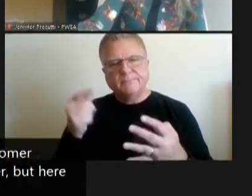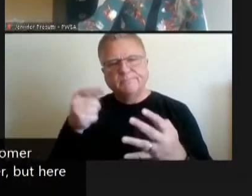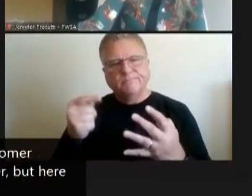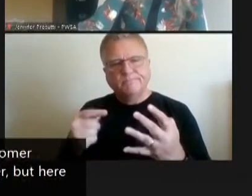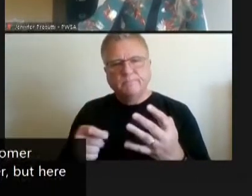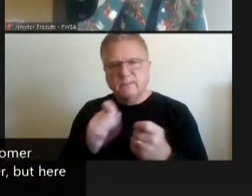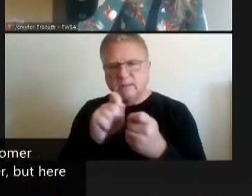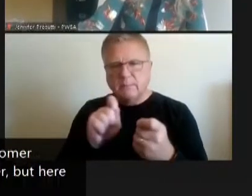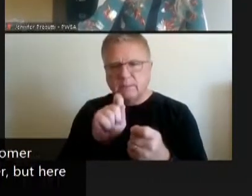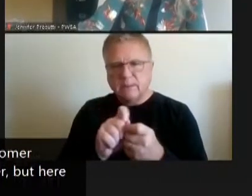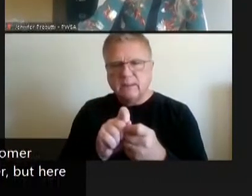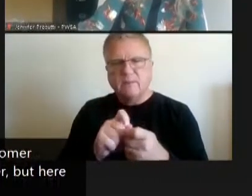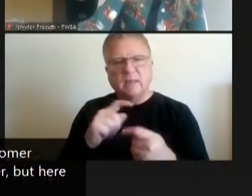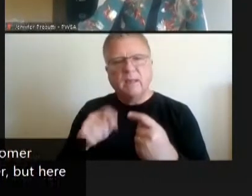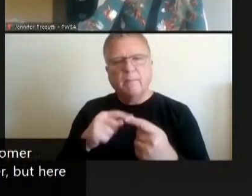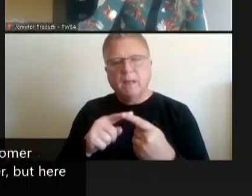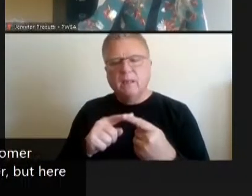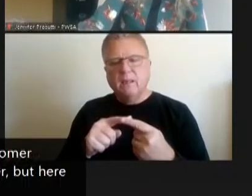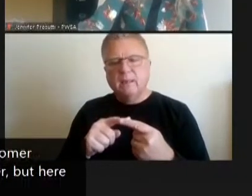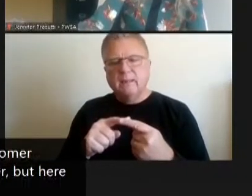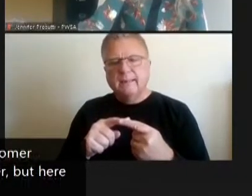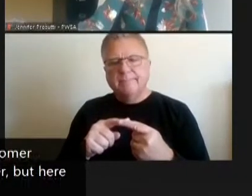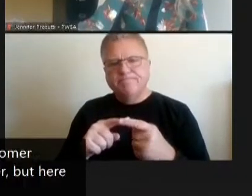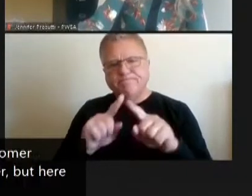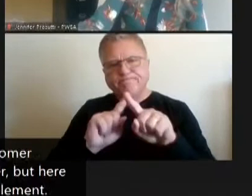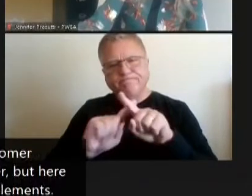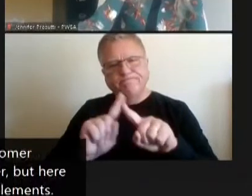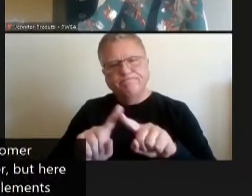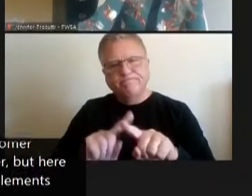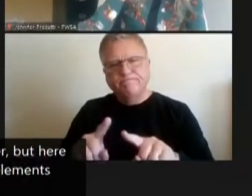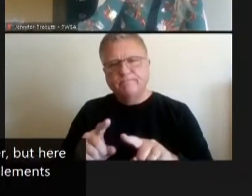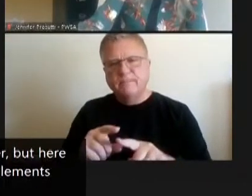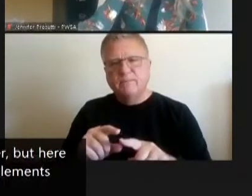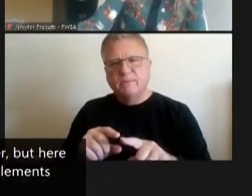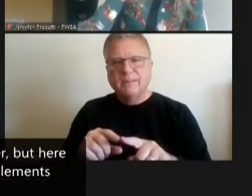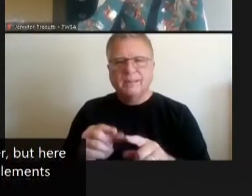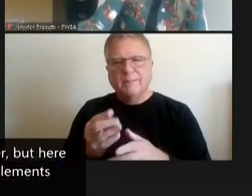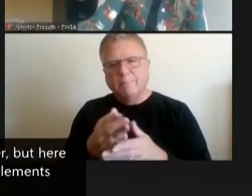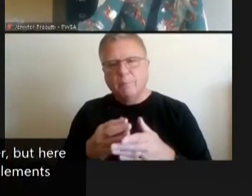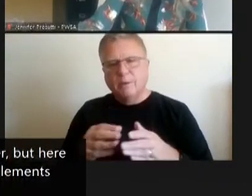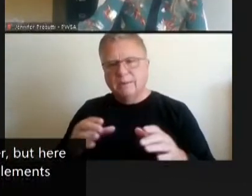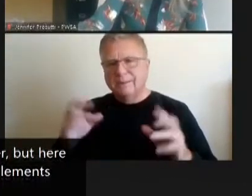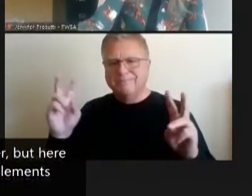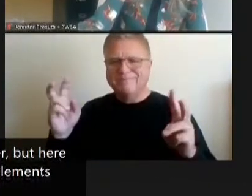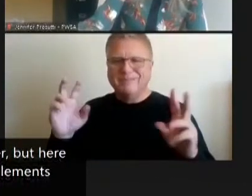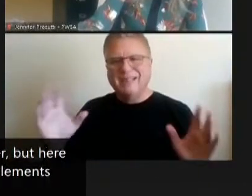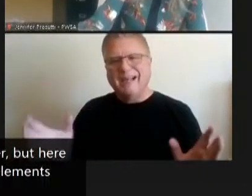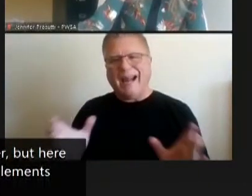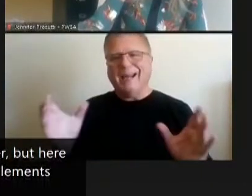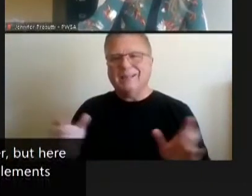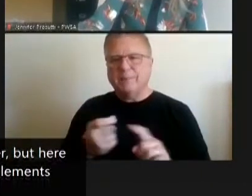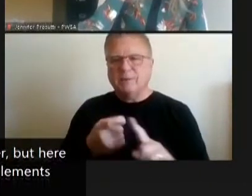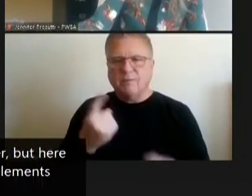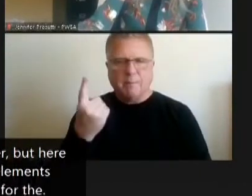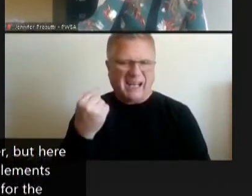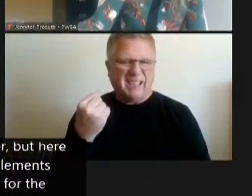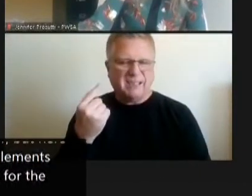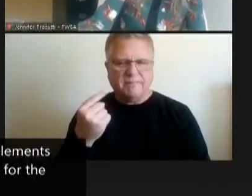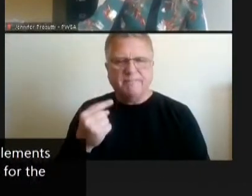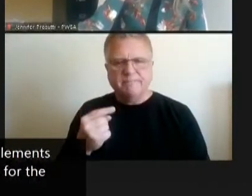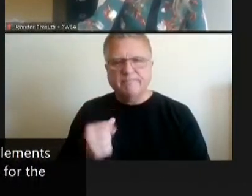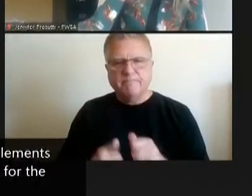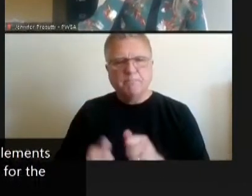specifics about the different elements that are really enhancements from last year. For the most part,